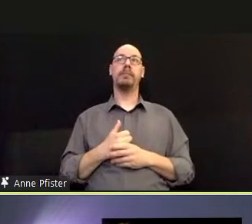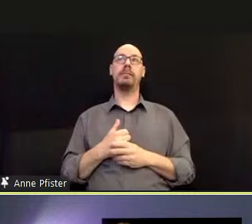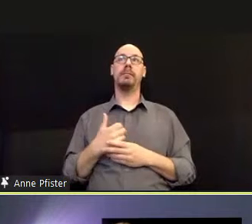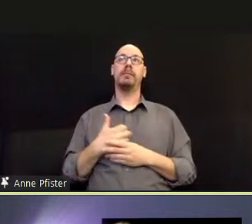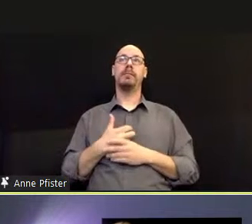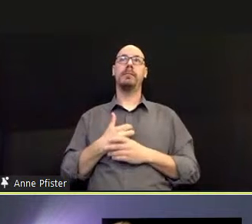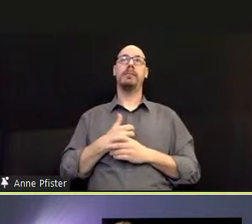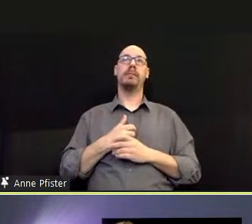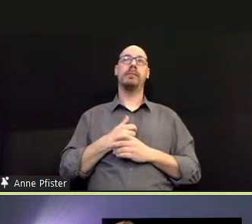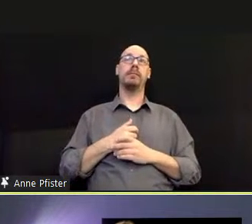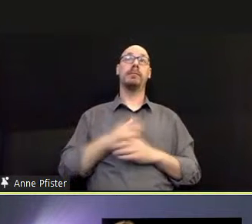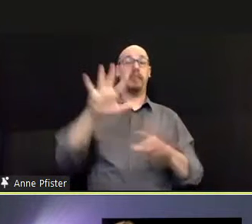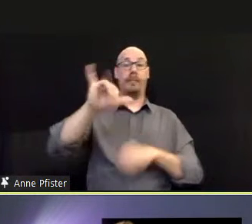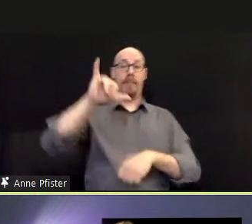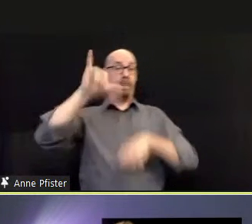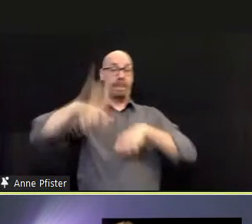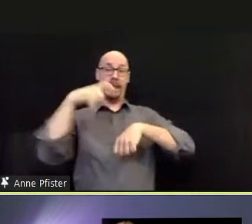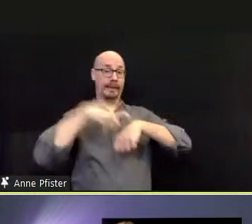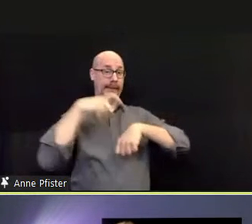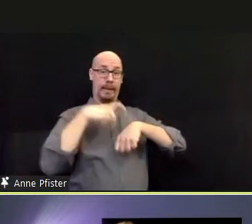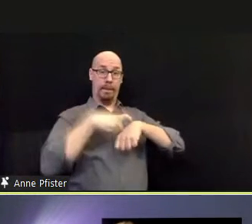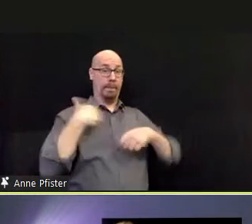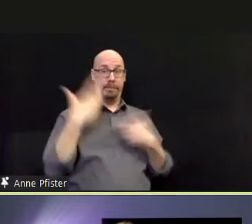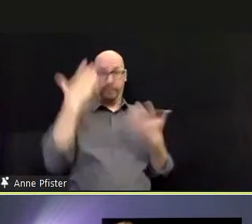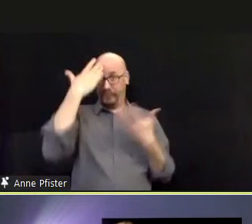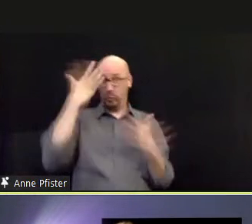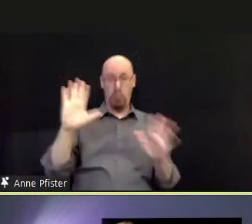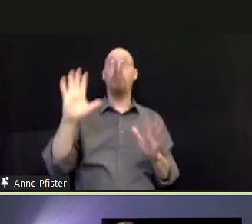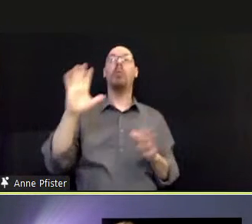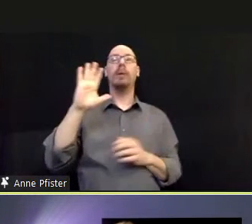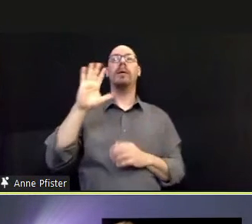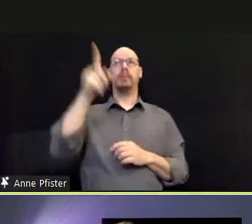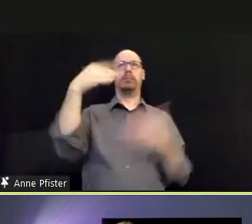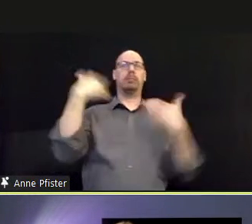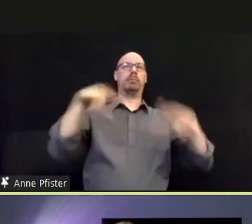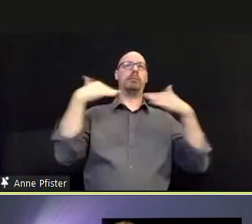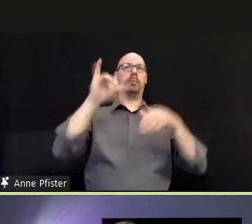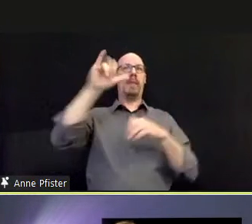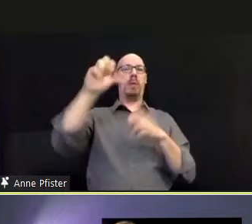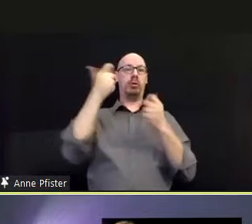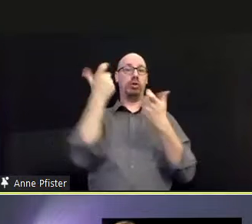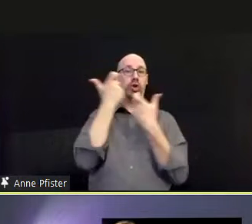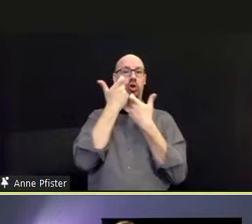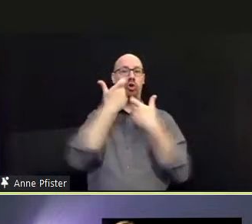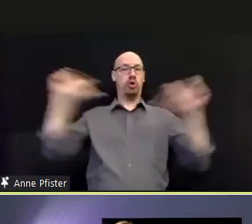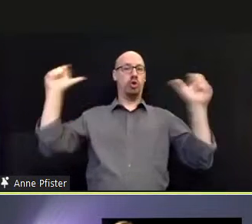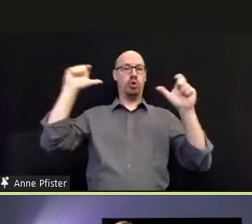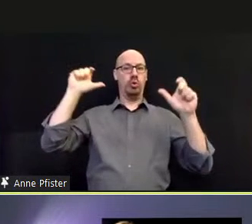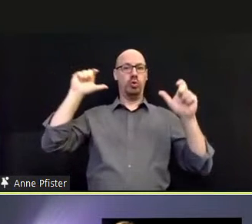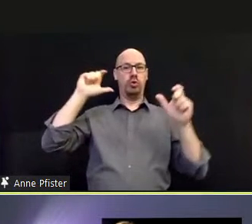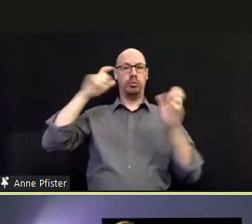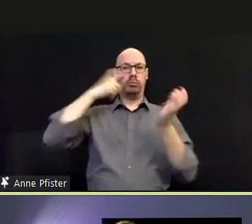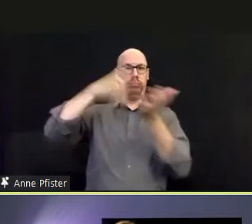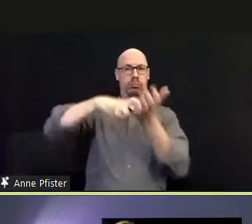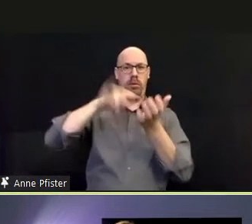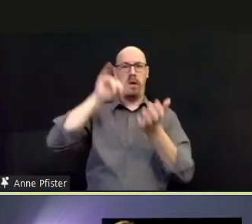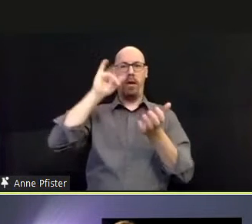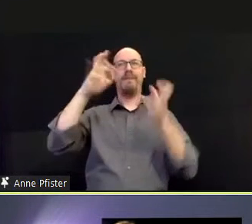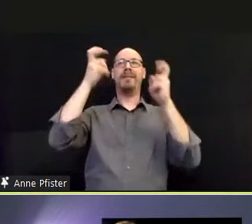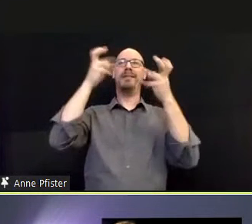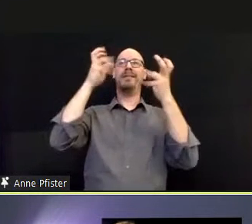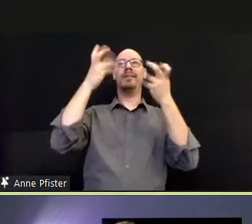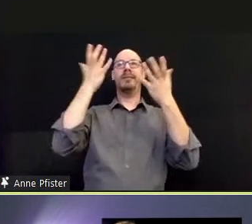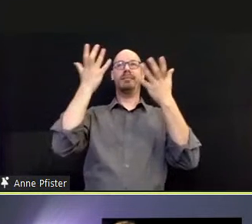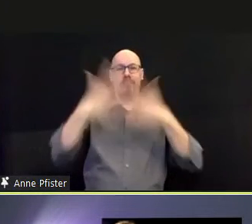Although I did not know it then, this was like a huge party marking the end of this way of being deaf. And here are